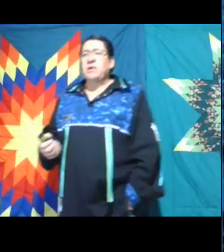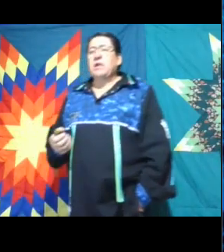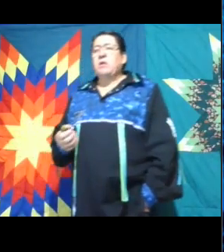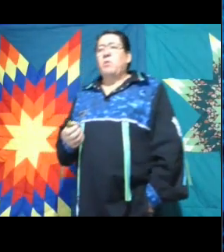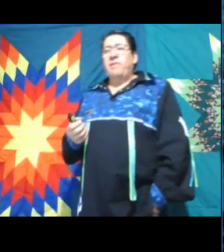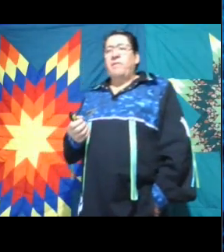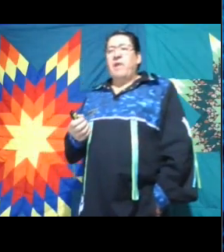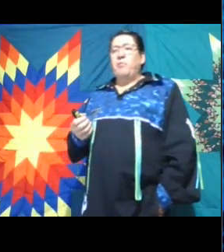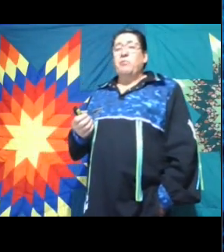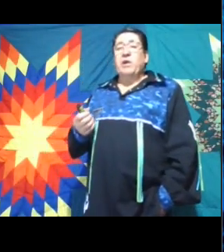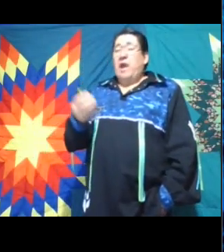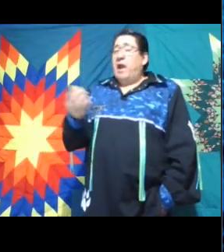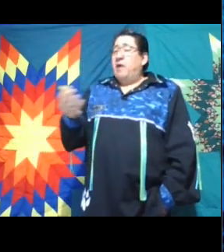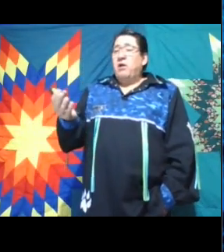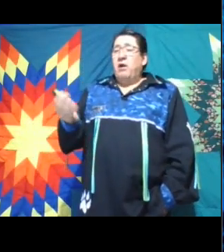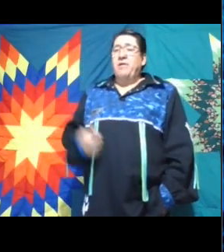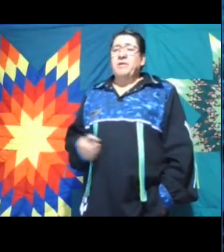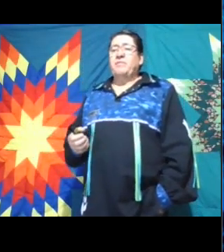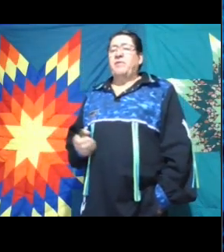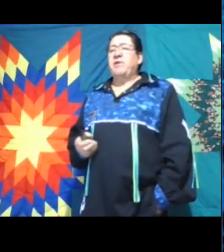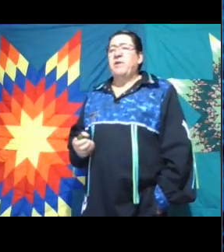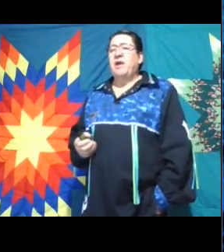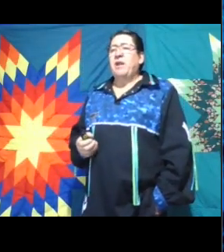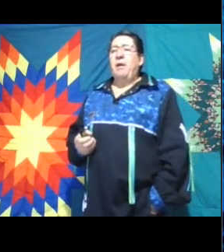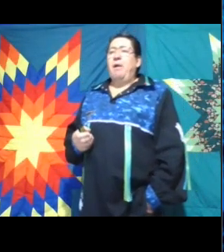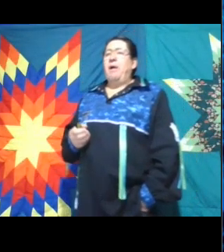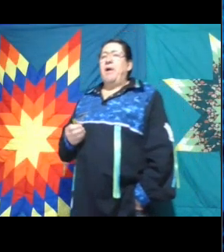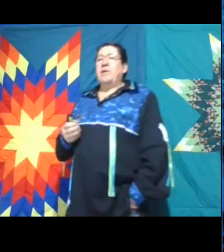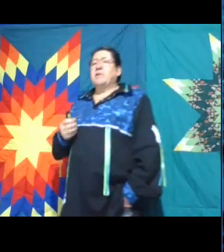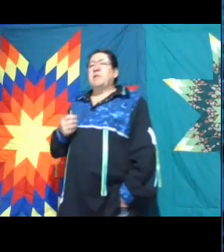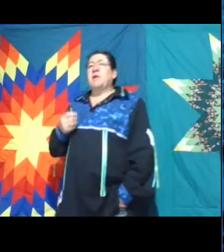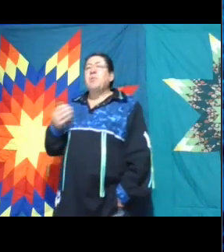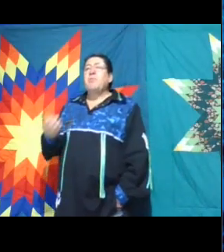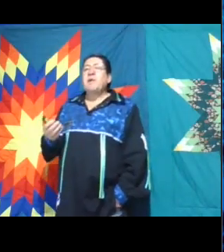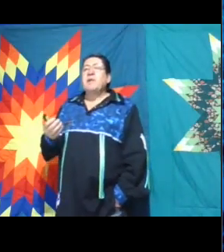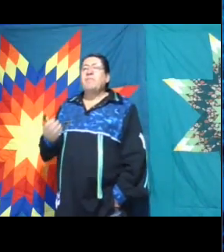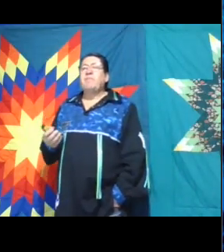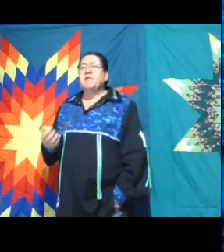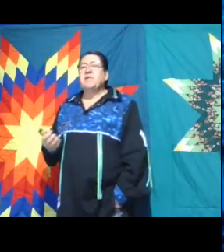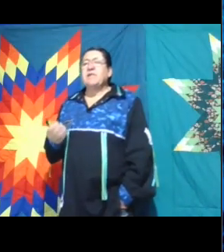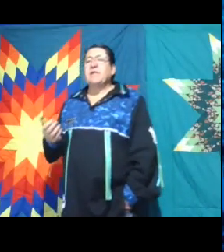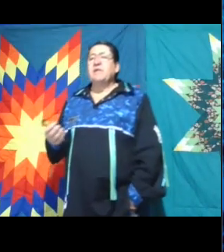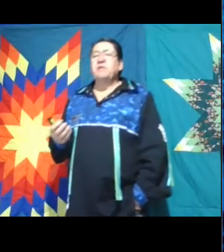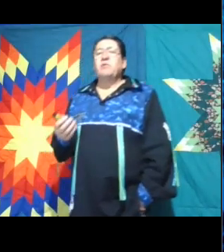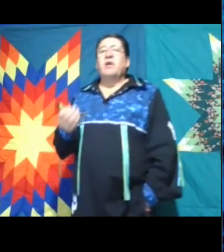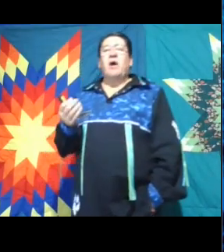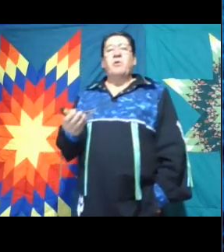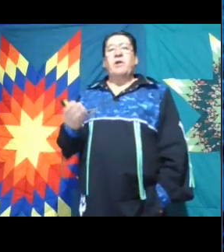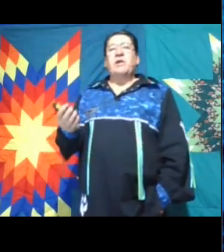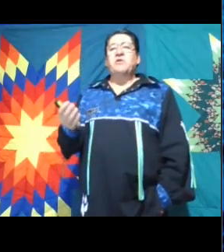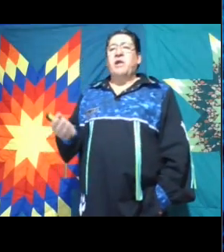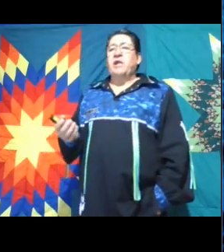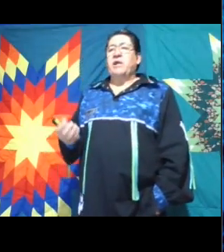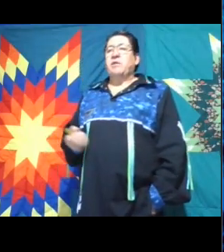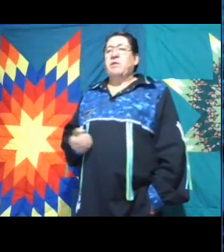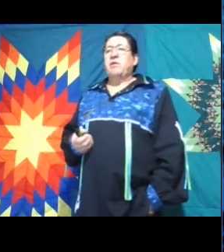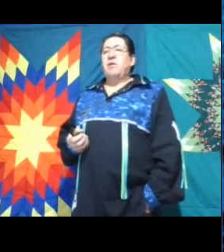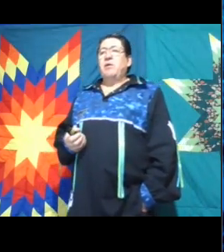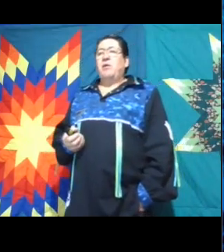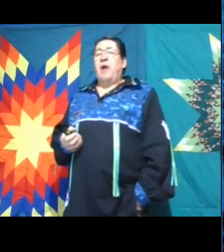screens, whatever that may be, air cards for internet? Supplement deficiency skills with upgrading